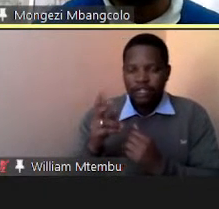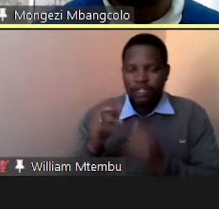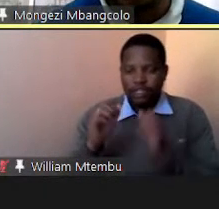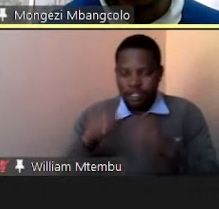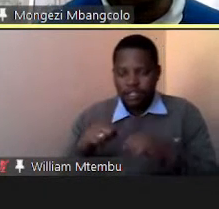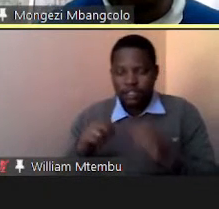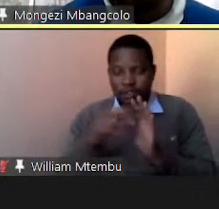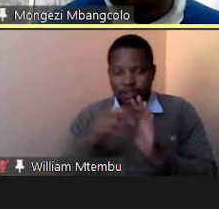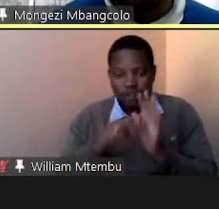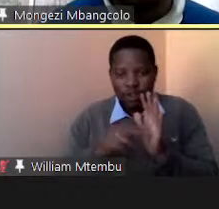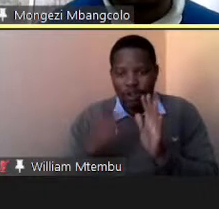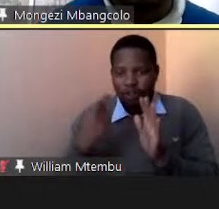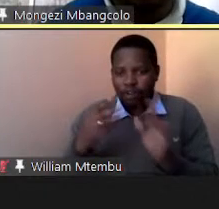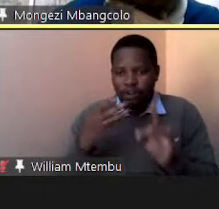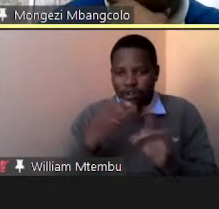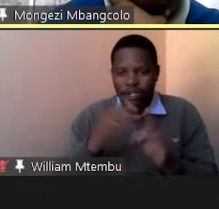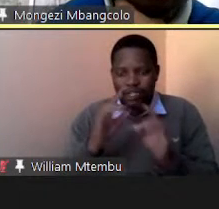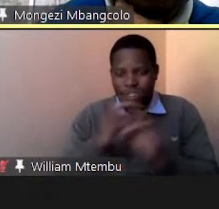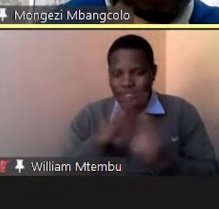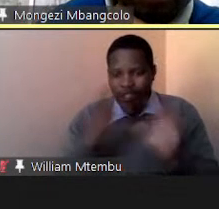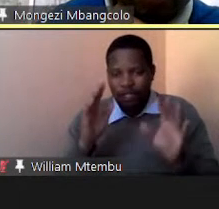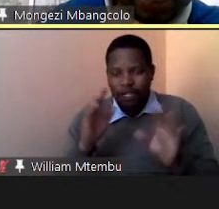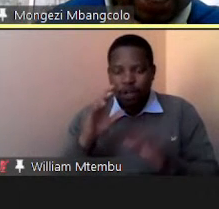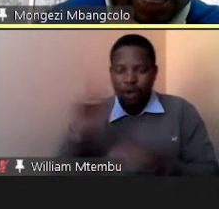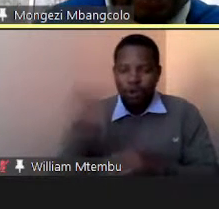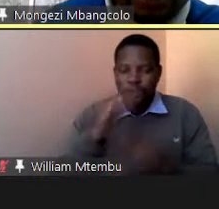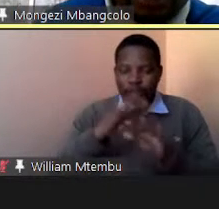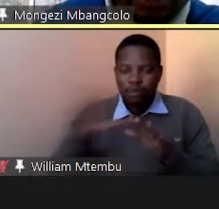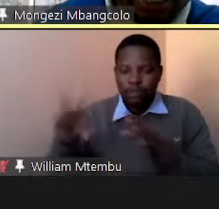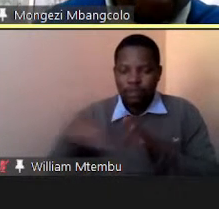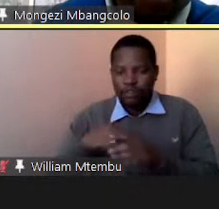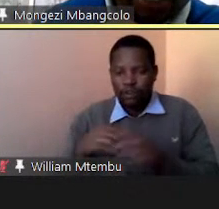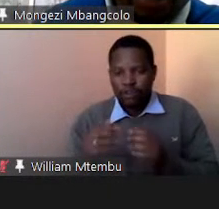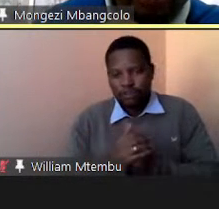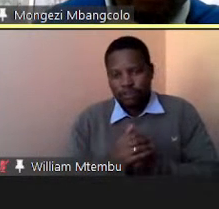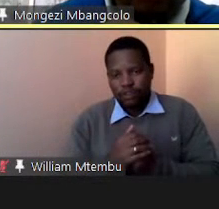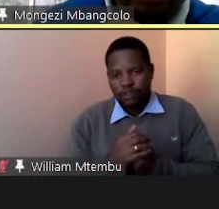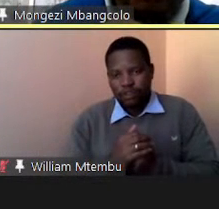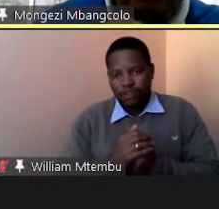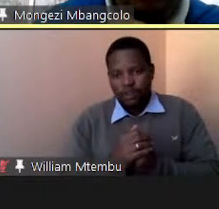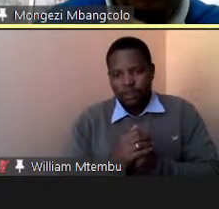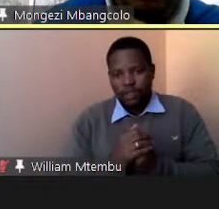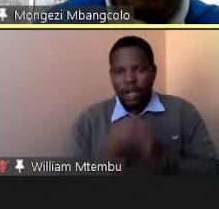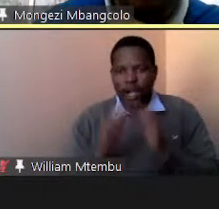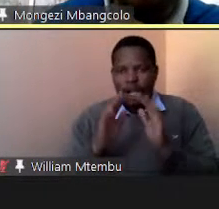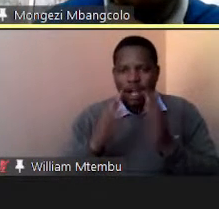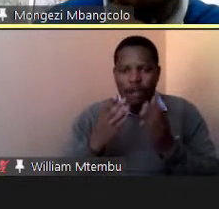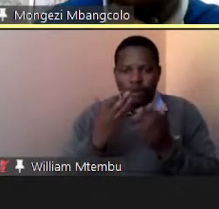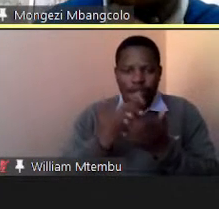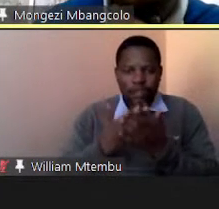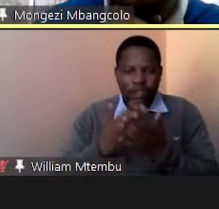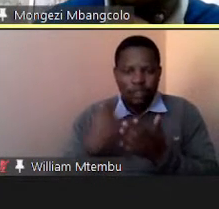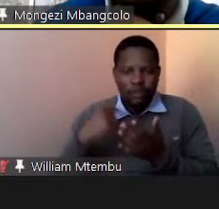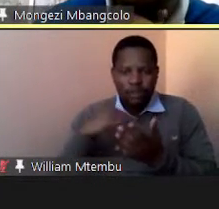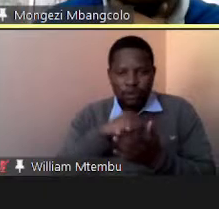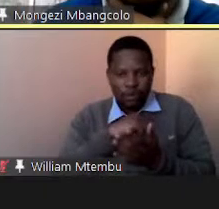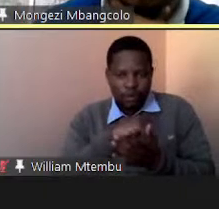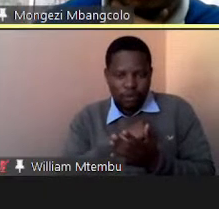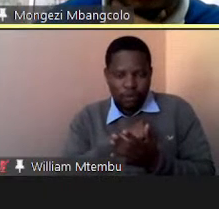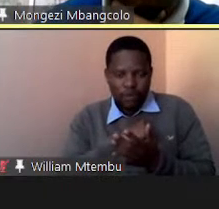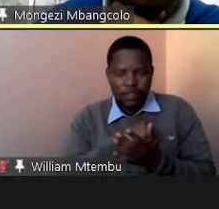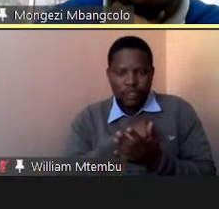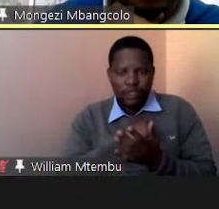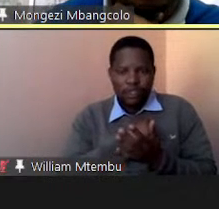to be clear to everyone who is involved. And then how can we ensure that a host of potential